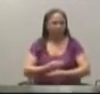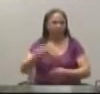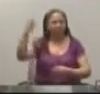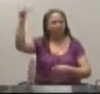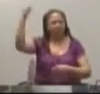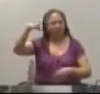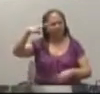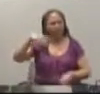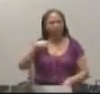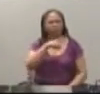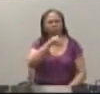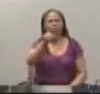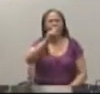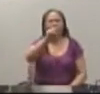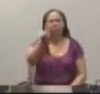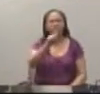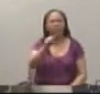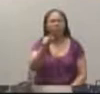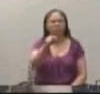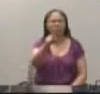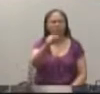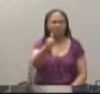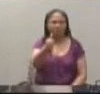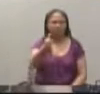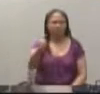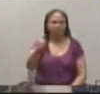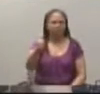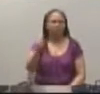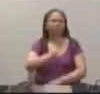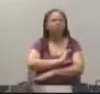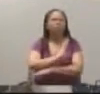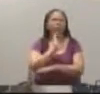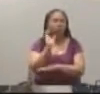ask yourself this Christmas,